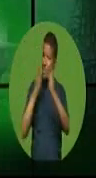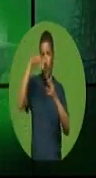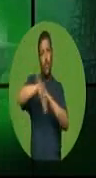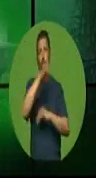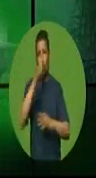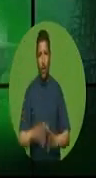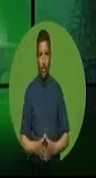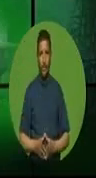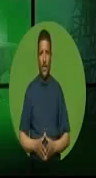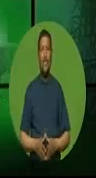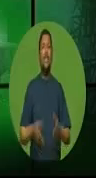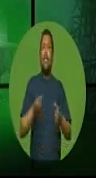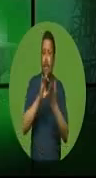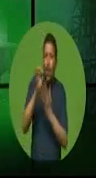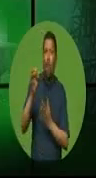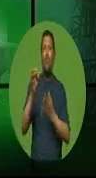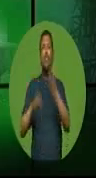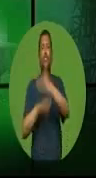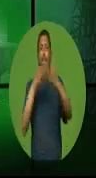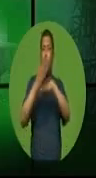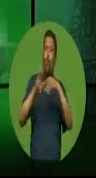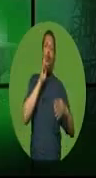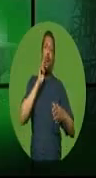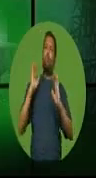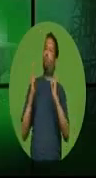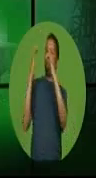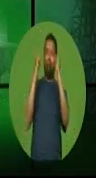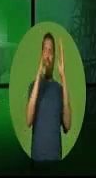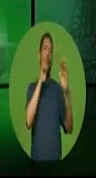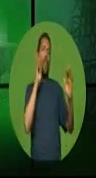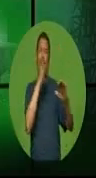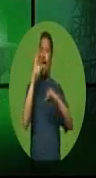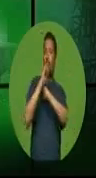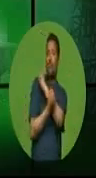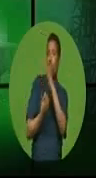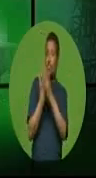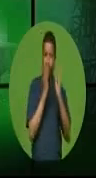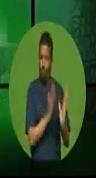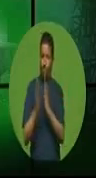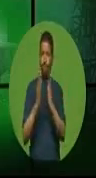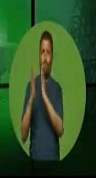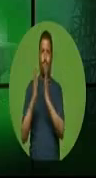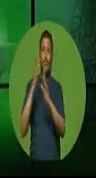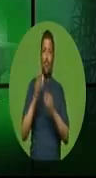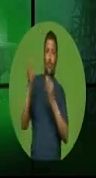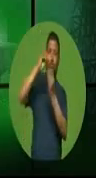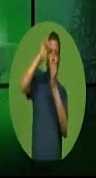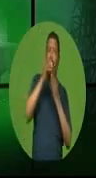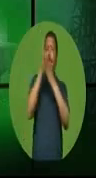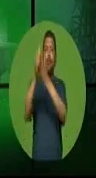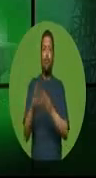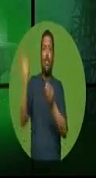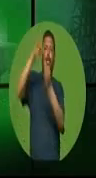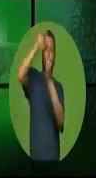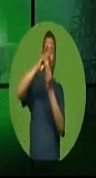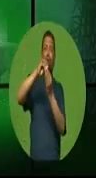Ethiopia. The number of standard hotels and other infrastructures has increased, leading to the increase